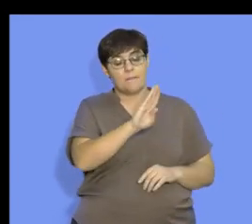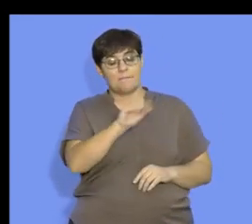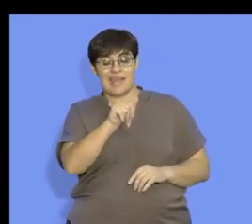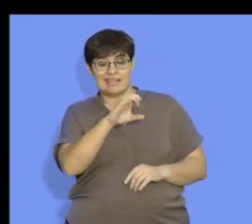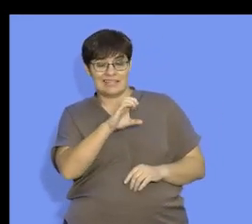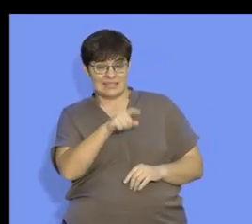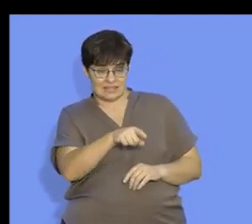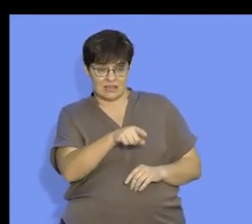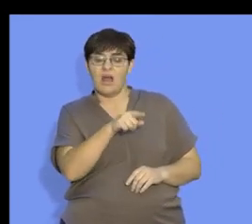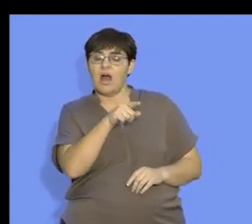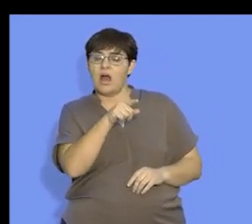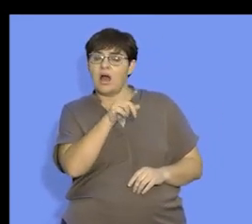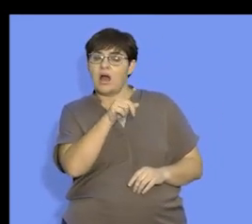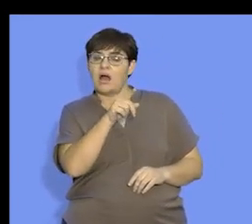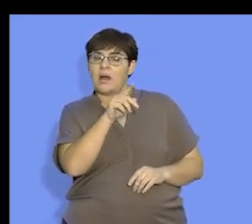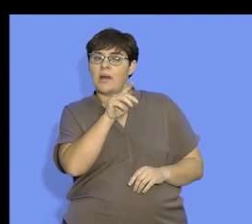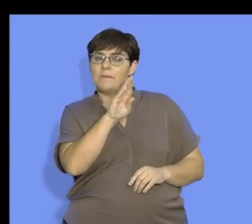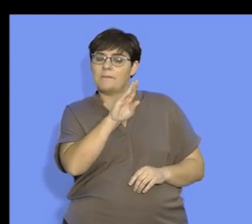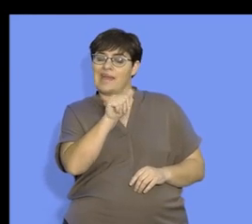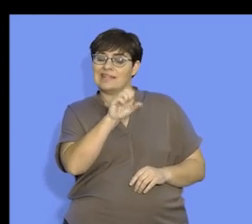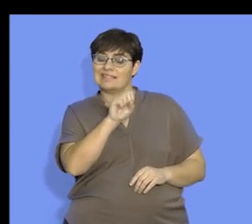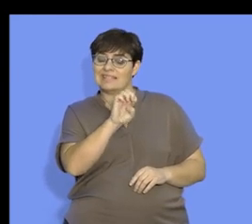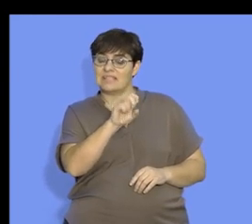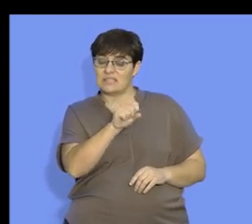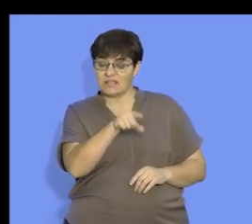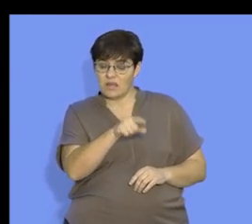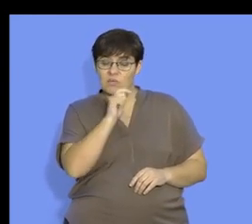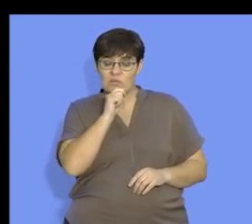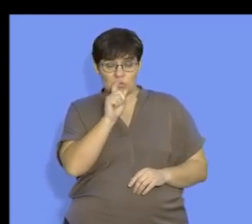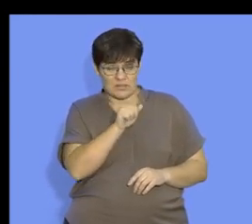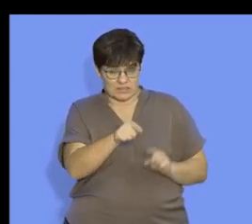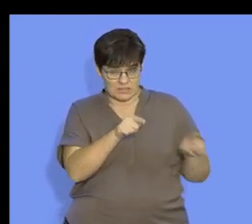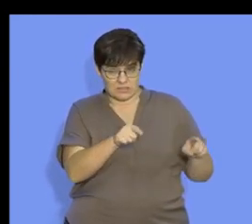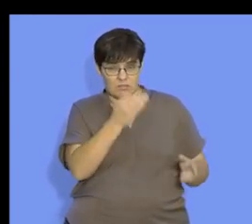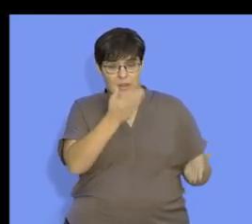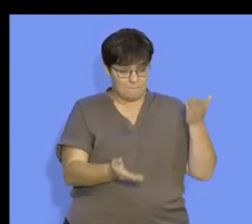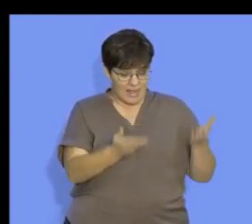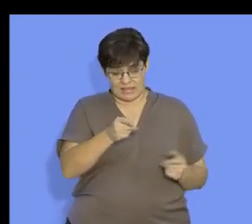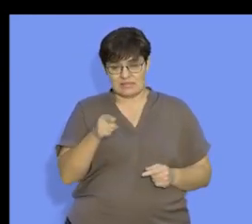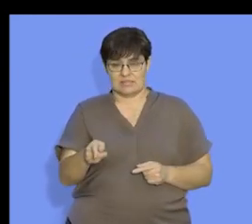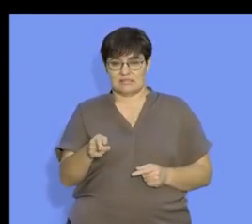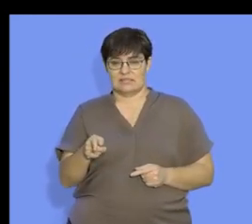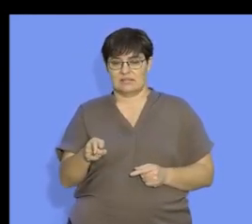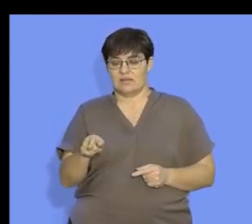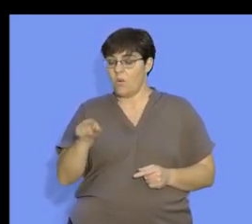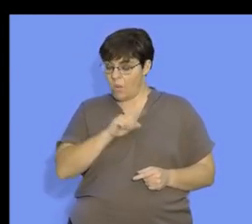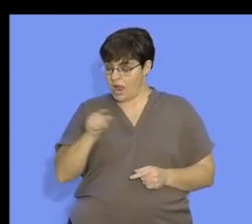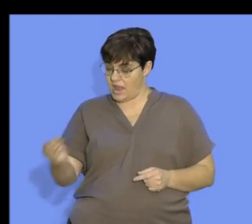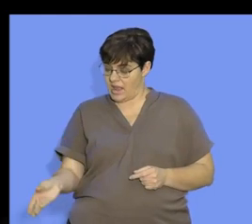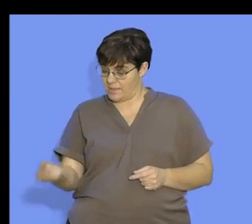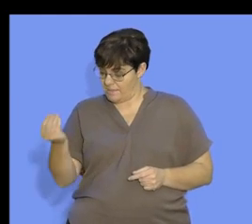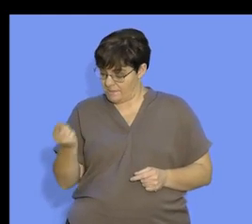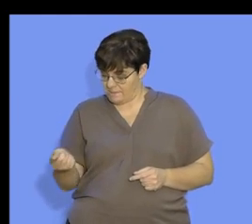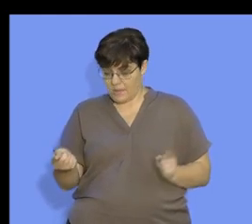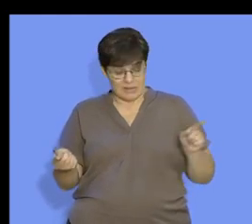the base required for the preparation and write a balanced equation of reaction. So balancing of equation will be a